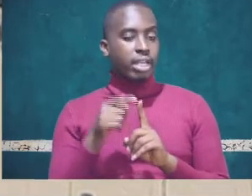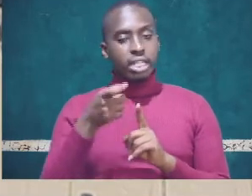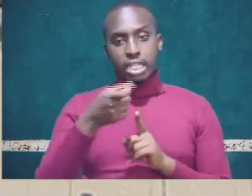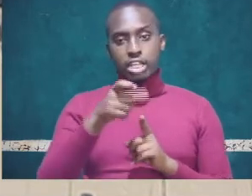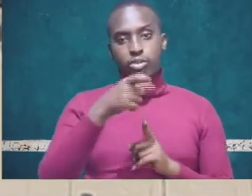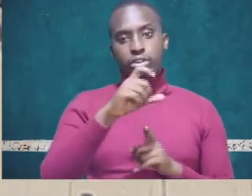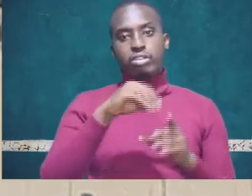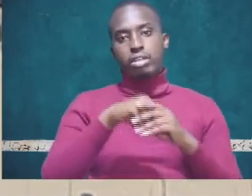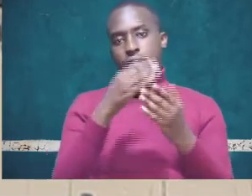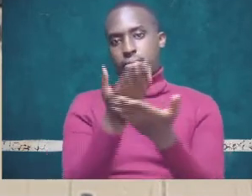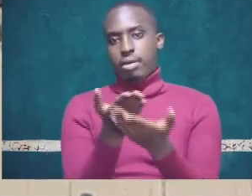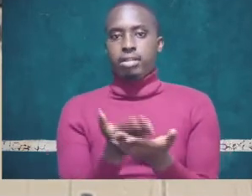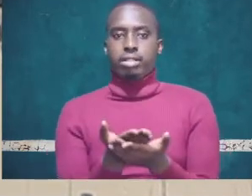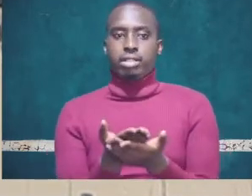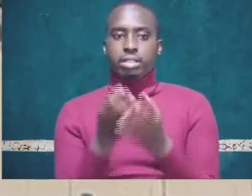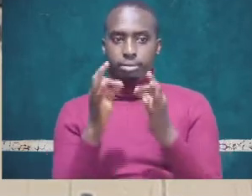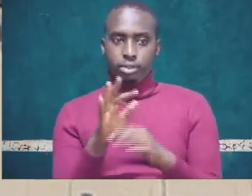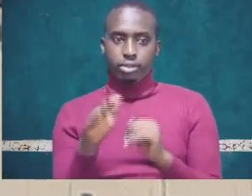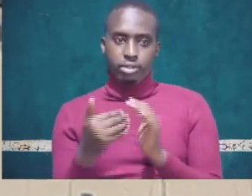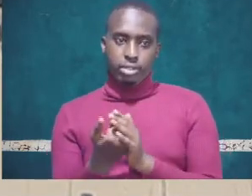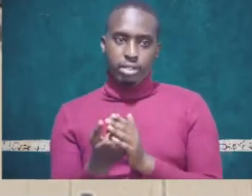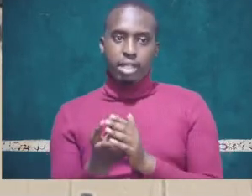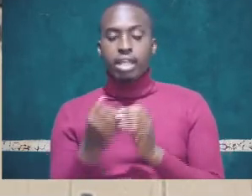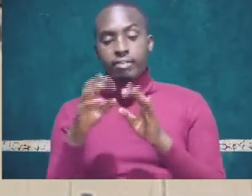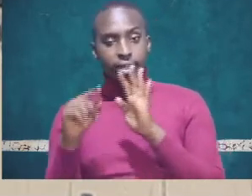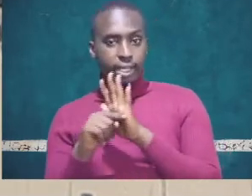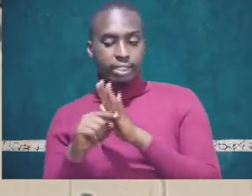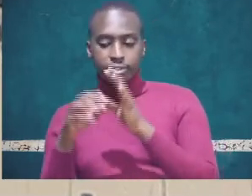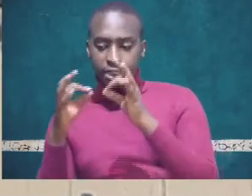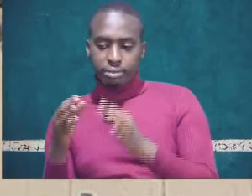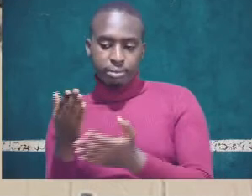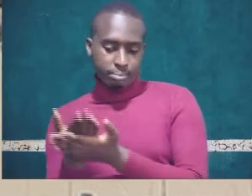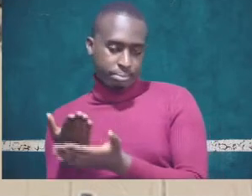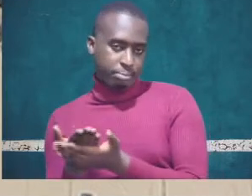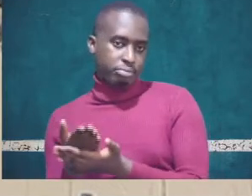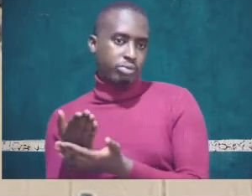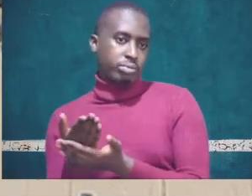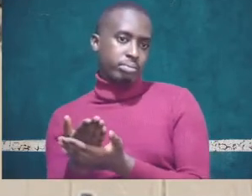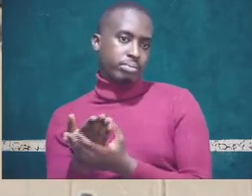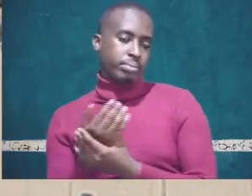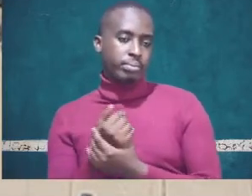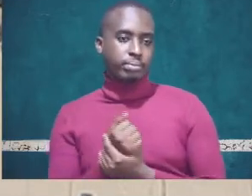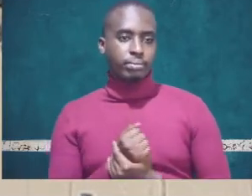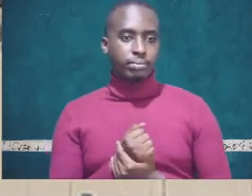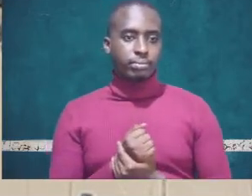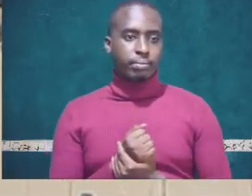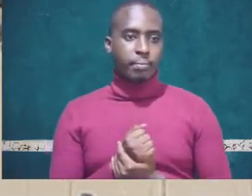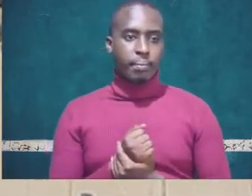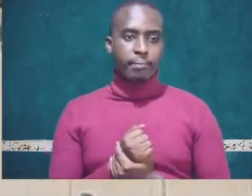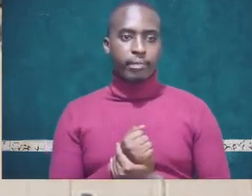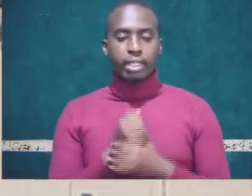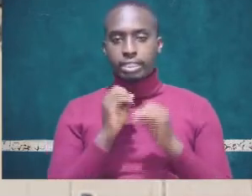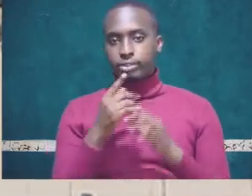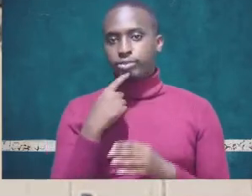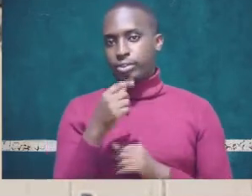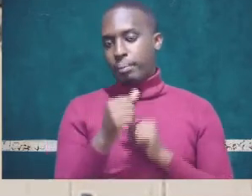in demand. If it is negative, a decrease in demand. So in this case, when we